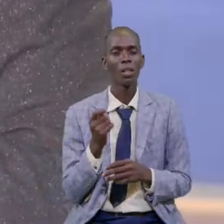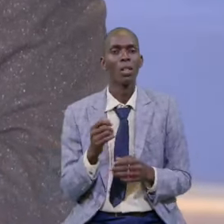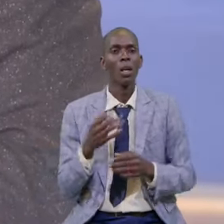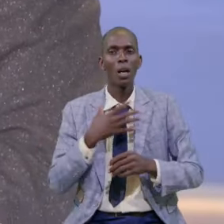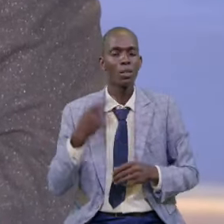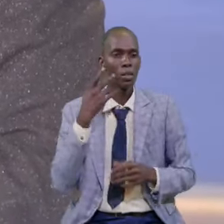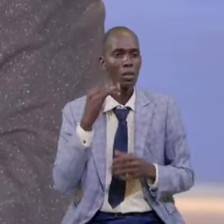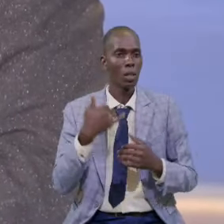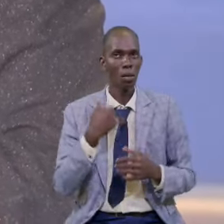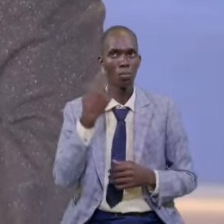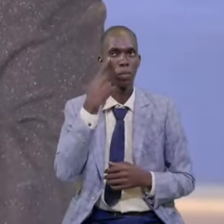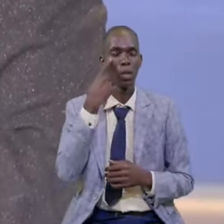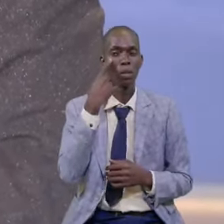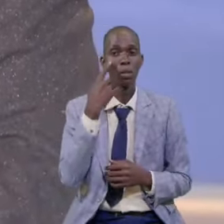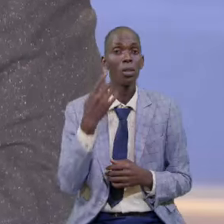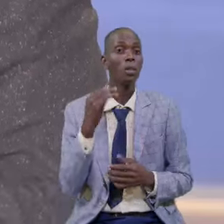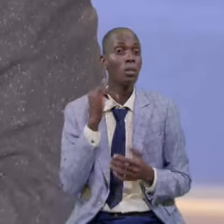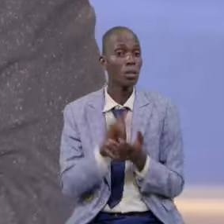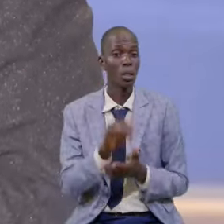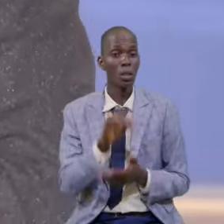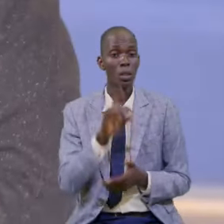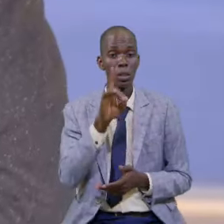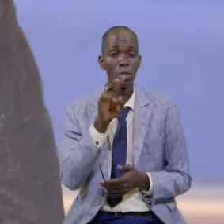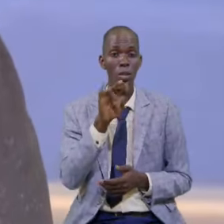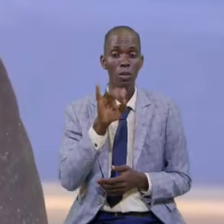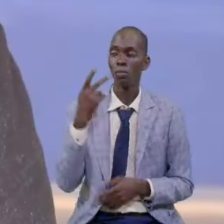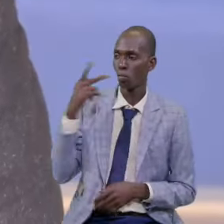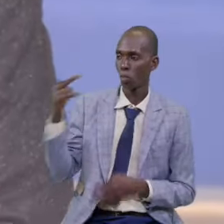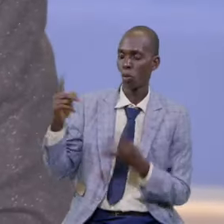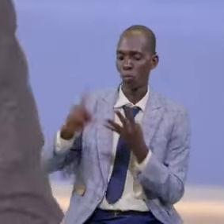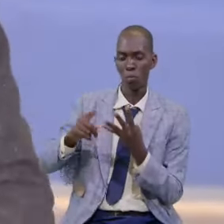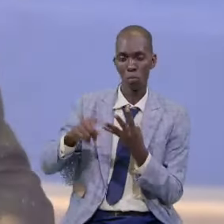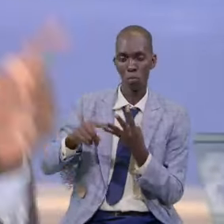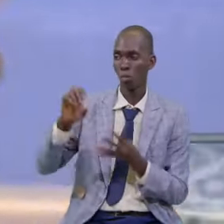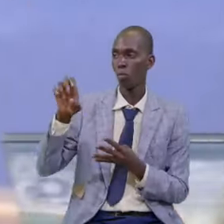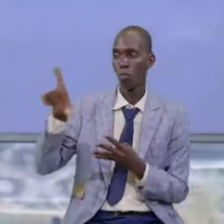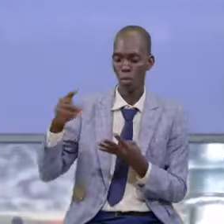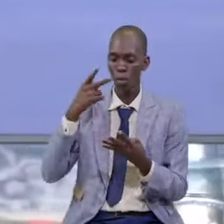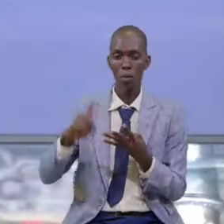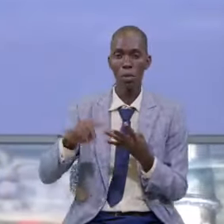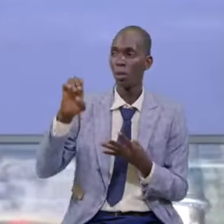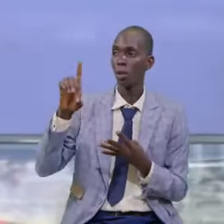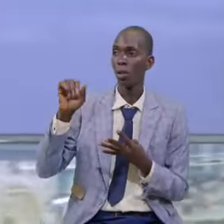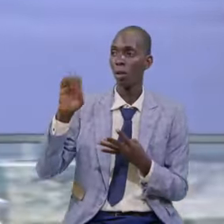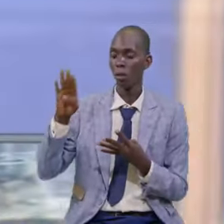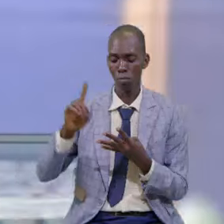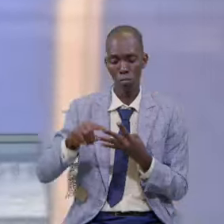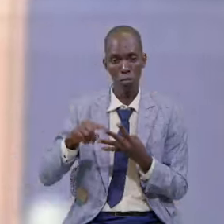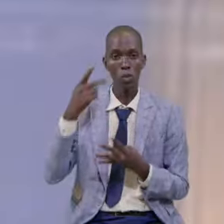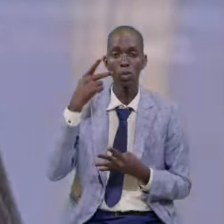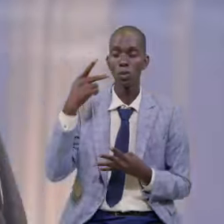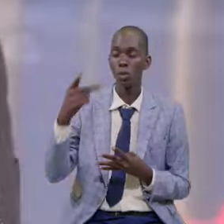Saul. He saw beyond Saul. He saw Goliath. He saw beyond Goliath. He saw beyond the challenge